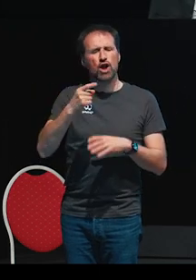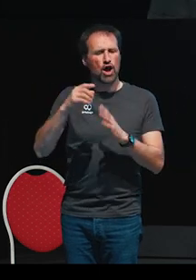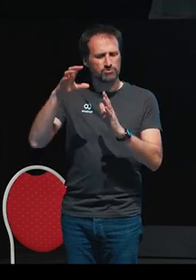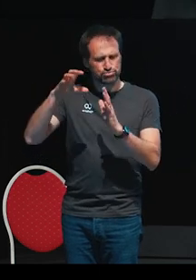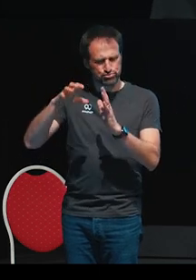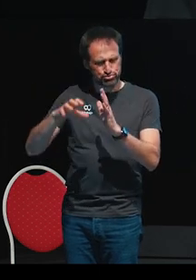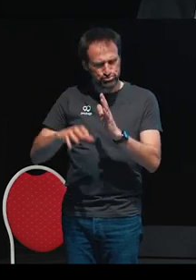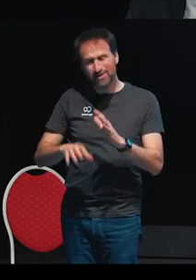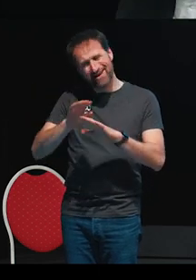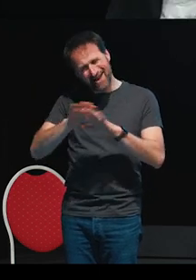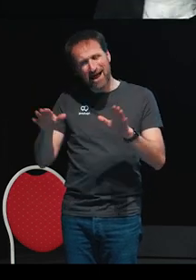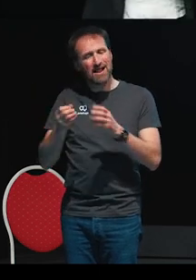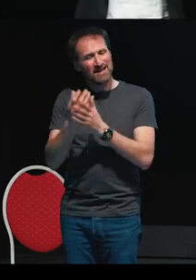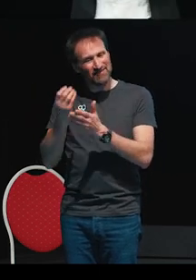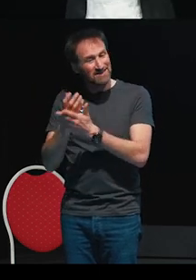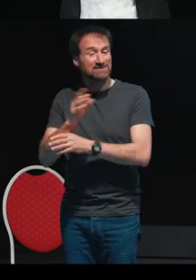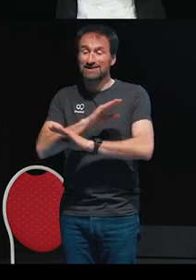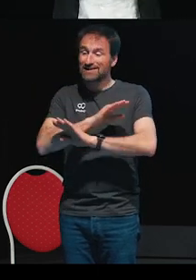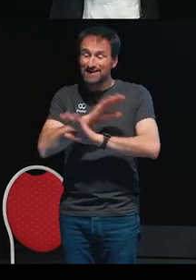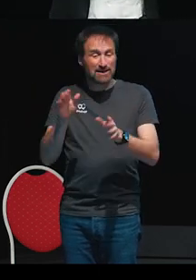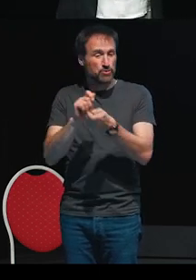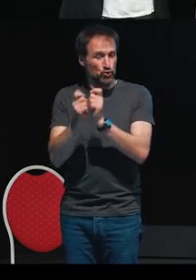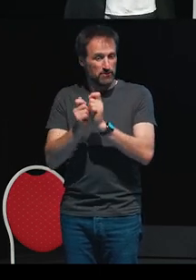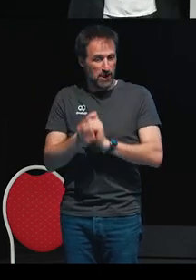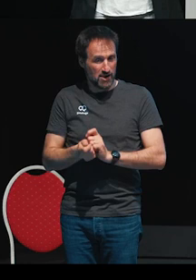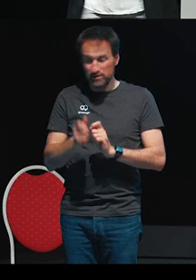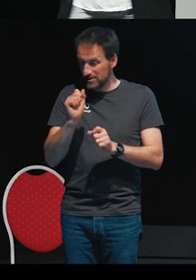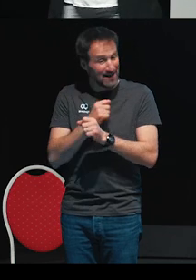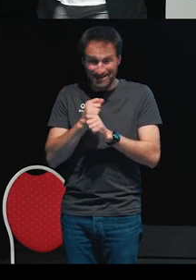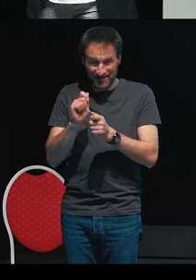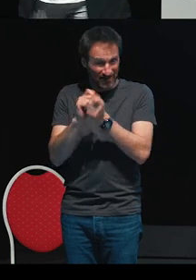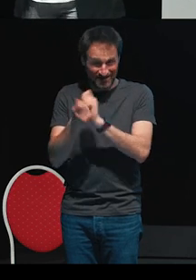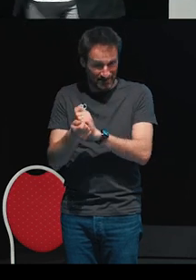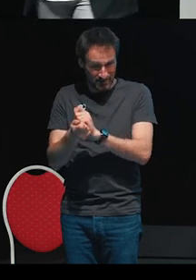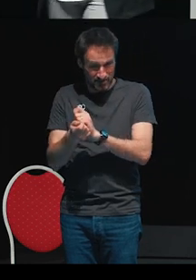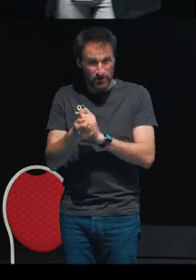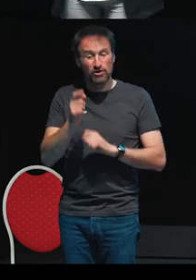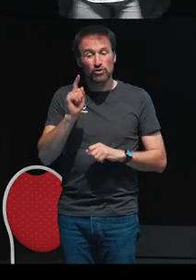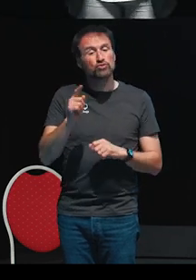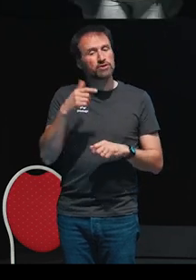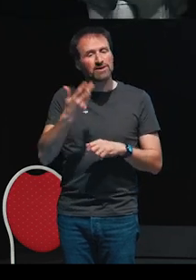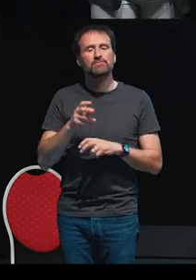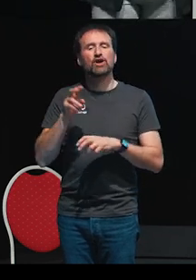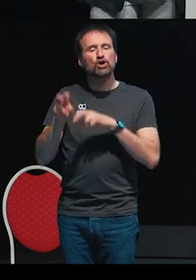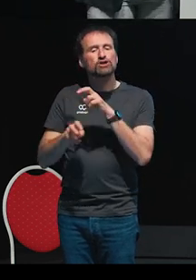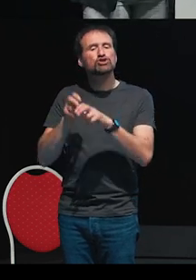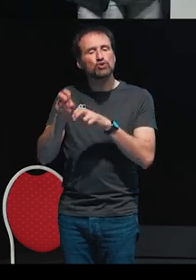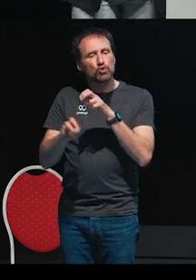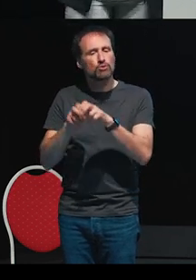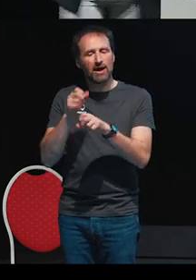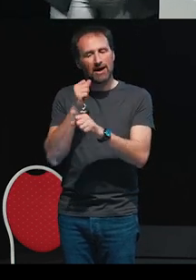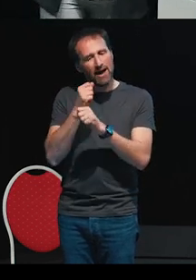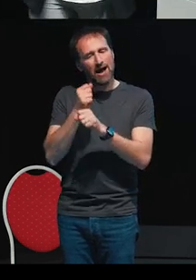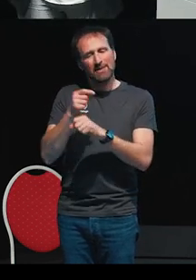log are immutable. I cannot change them, and I have consumers working on that log. Every